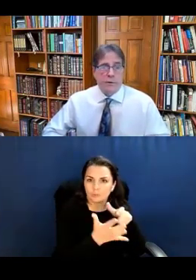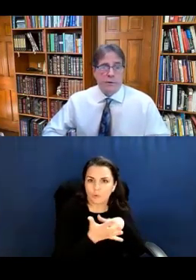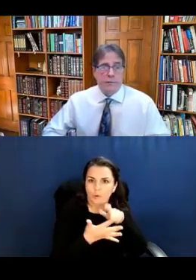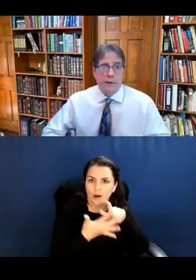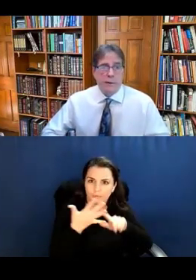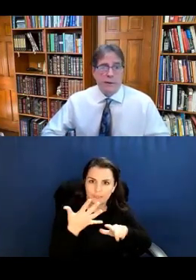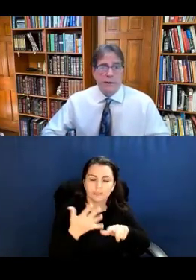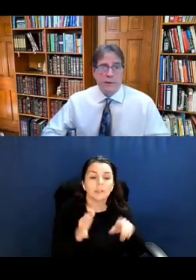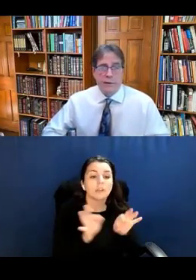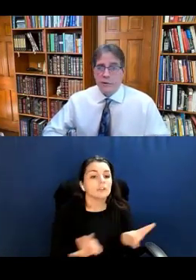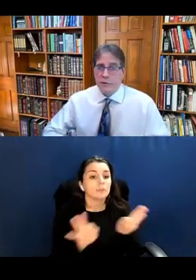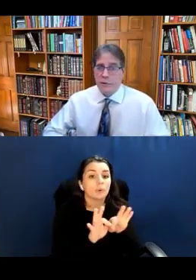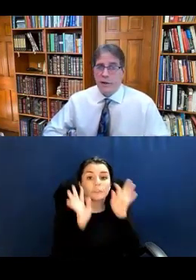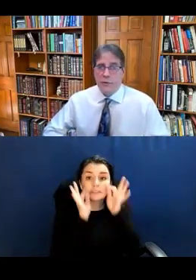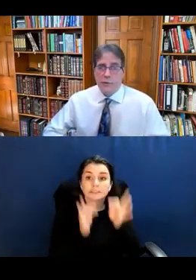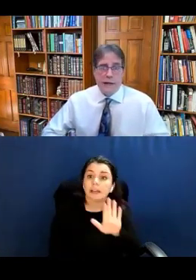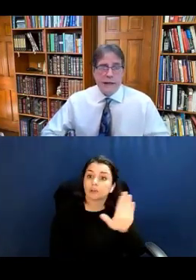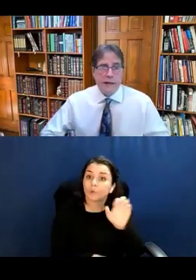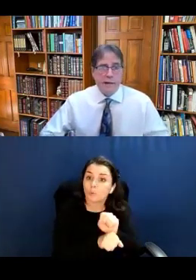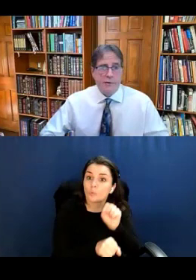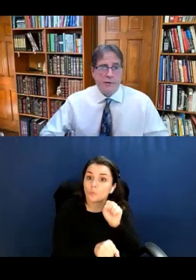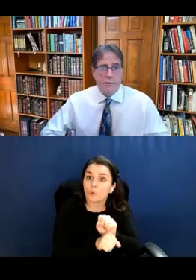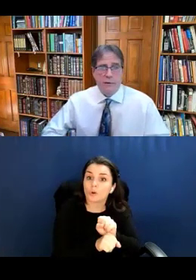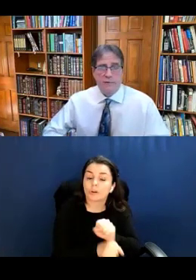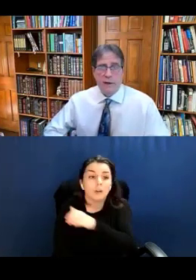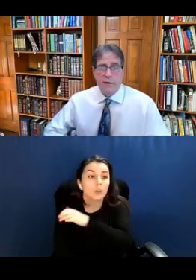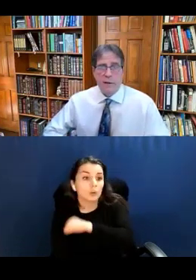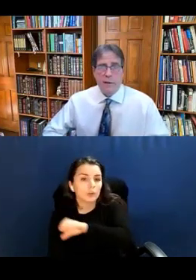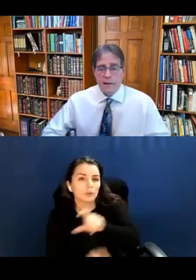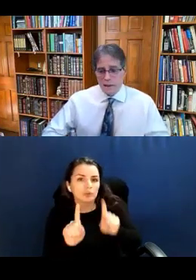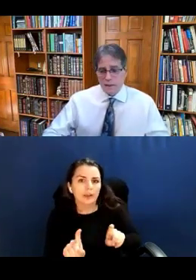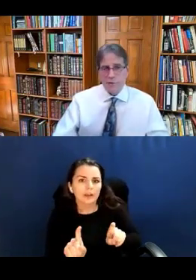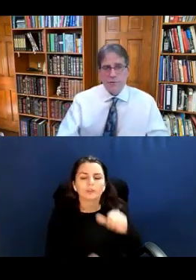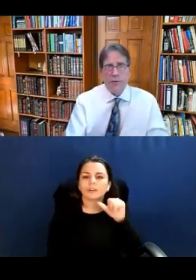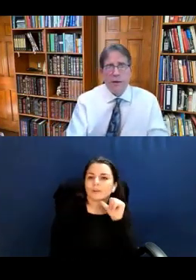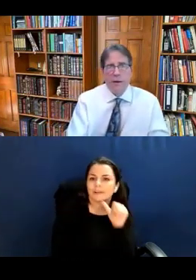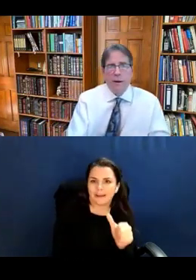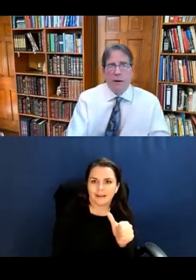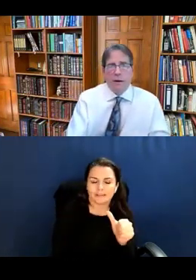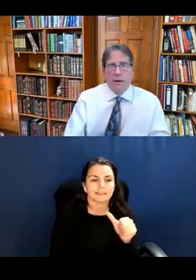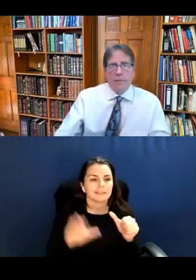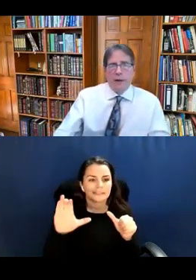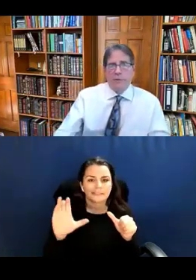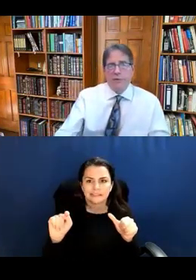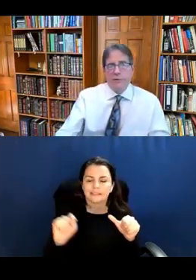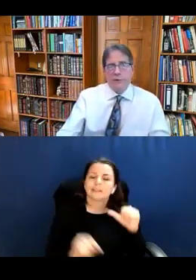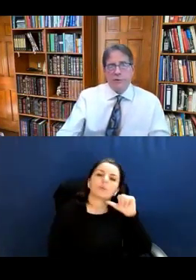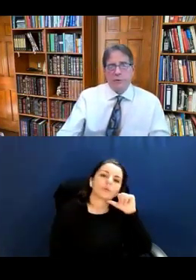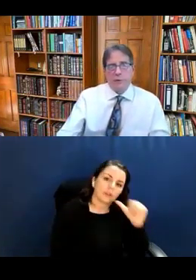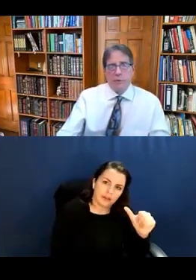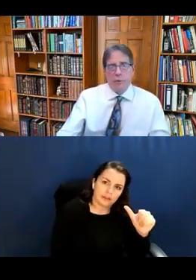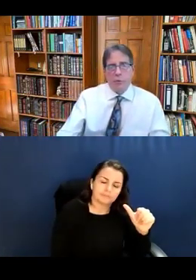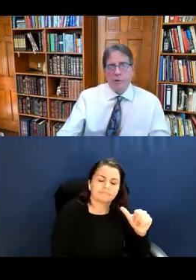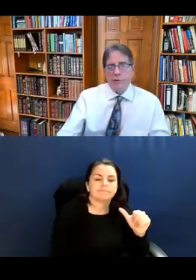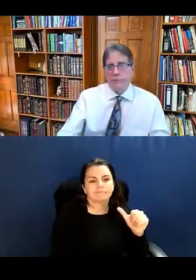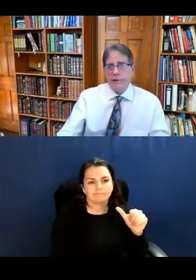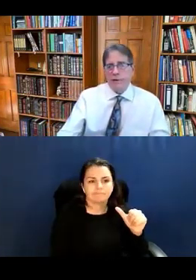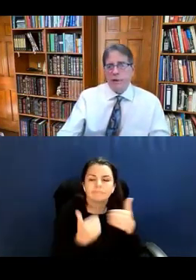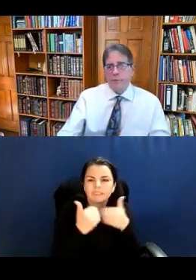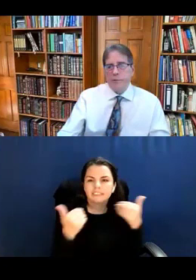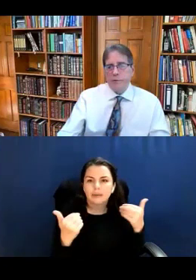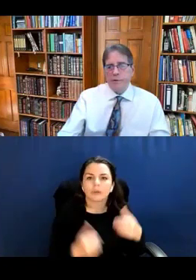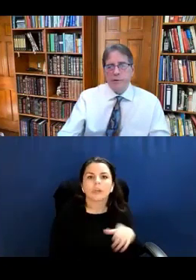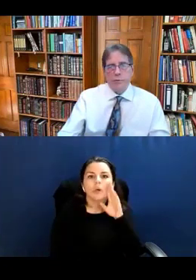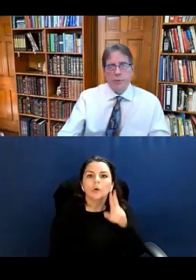work is going to be a clinical trial or not, as defined by NIH. This will determine which